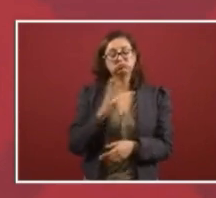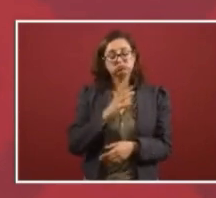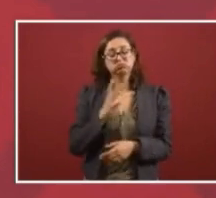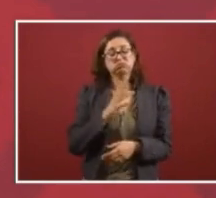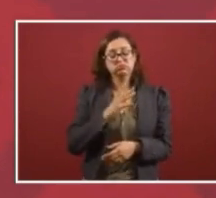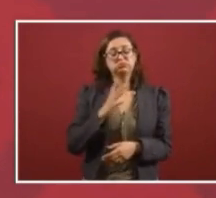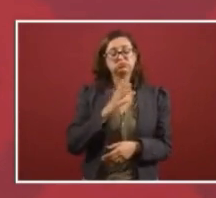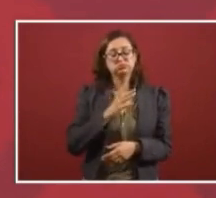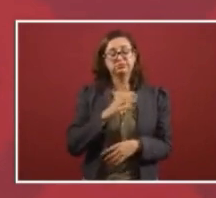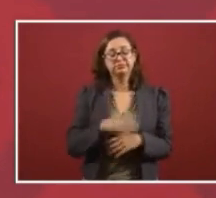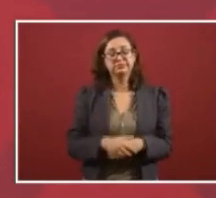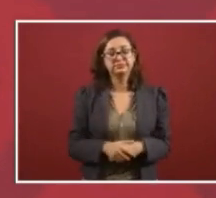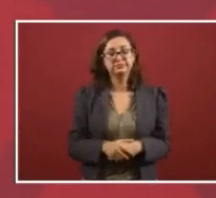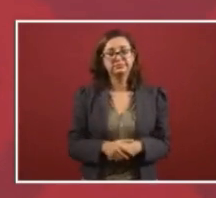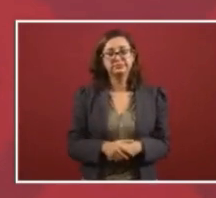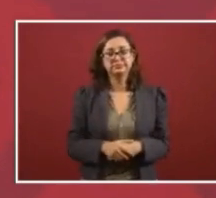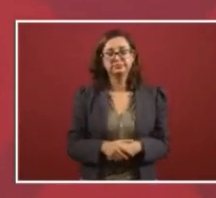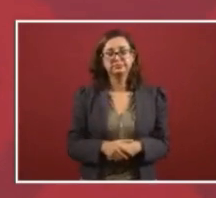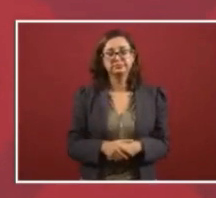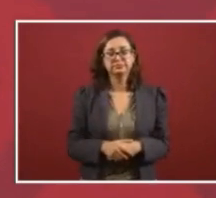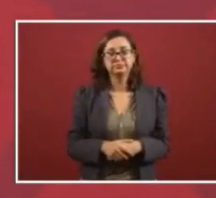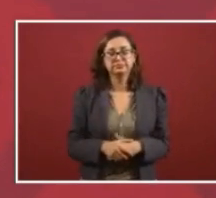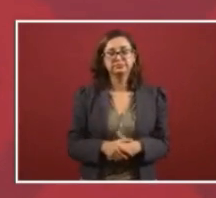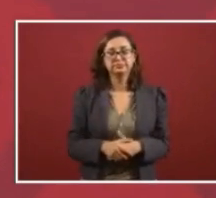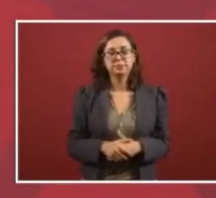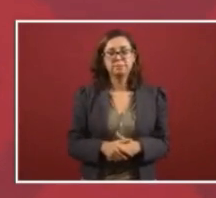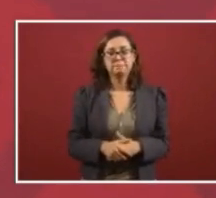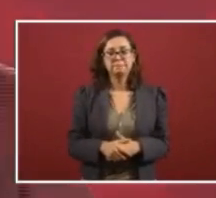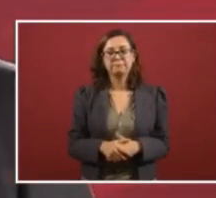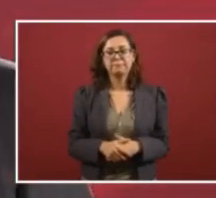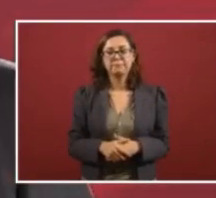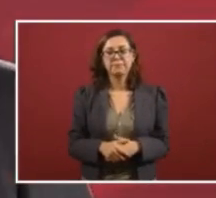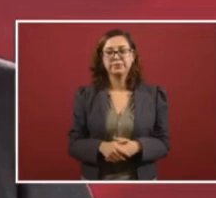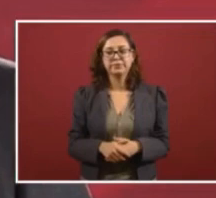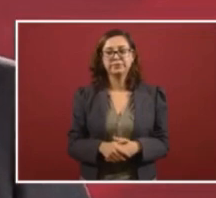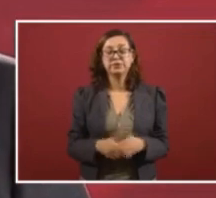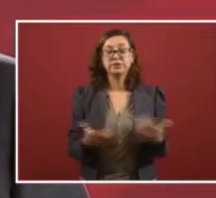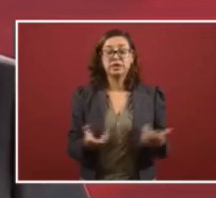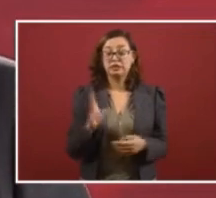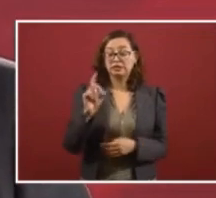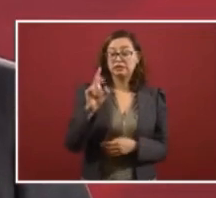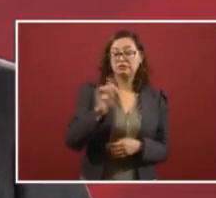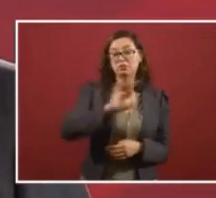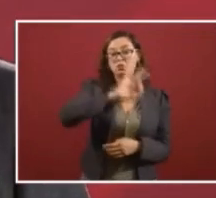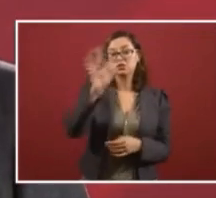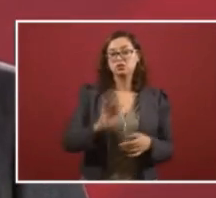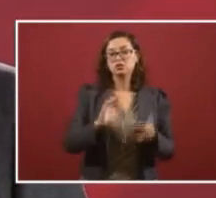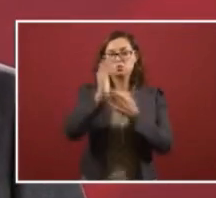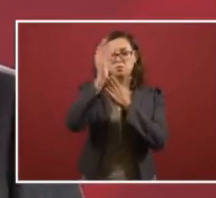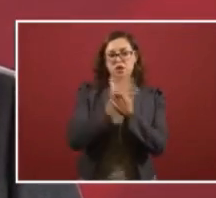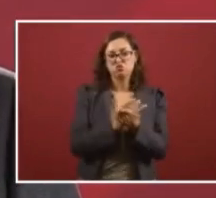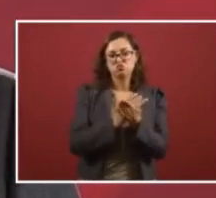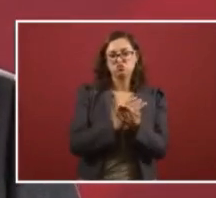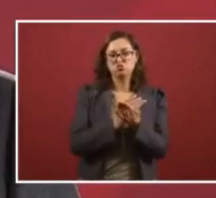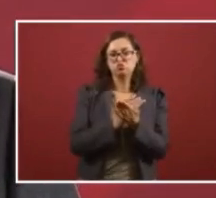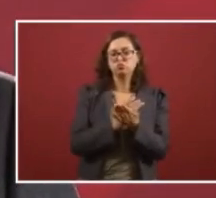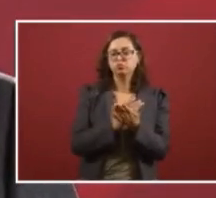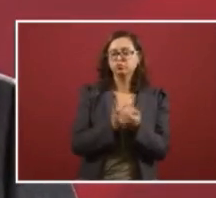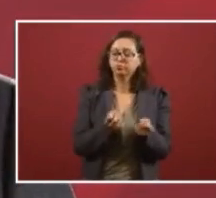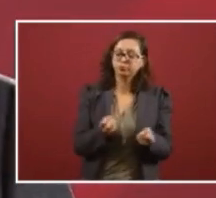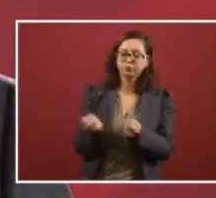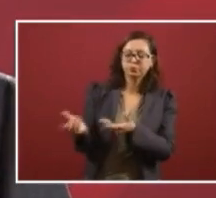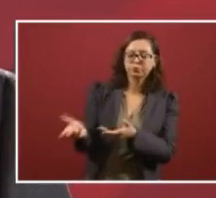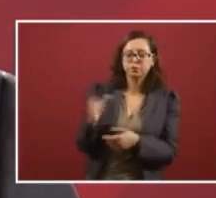diminishment of their possibilities in general terms. Of more than 30%.